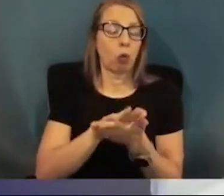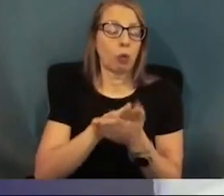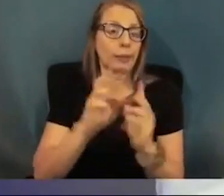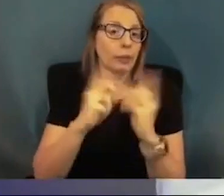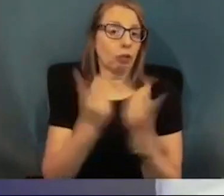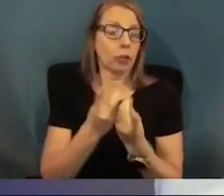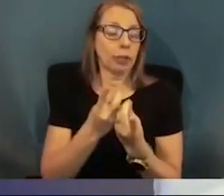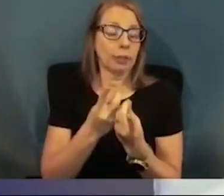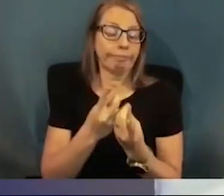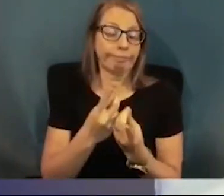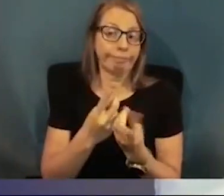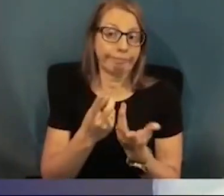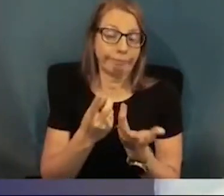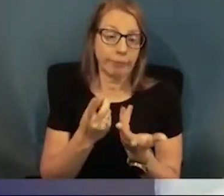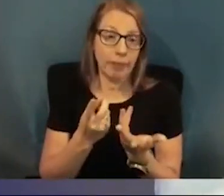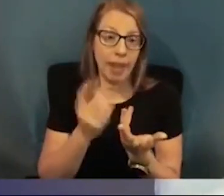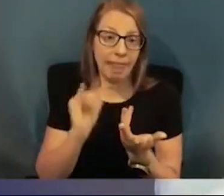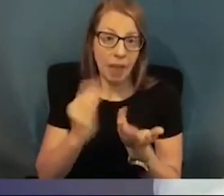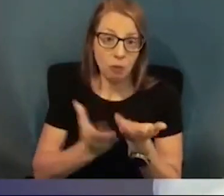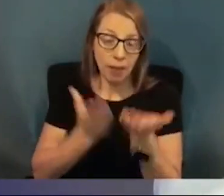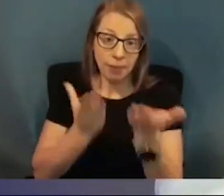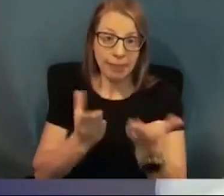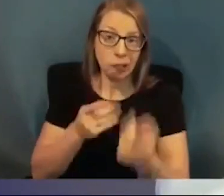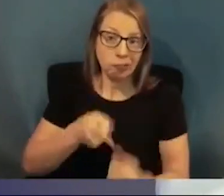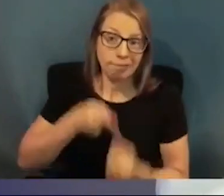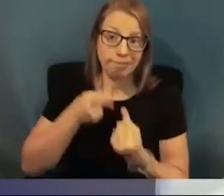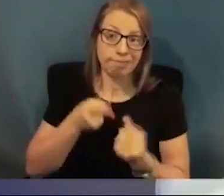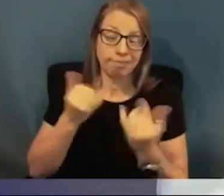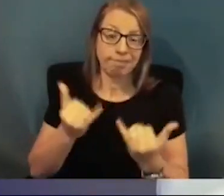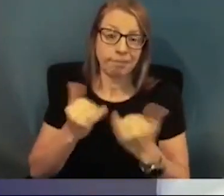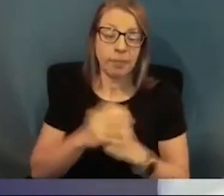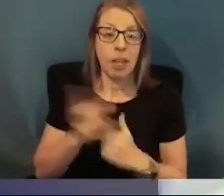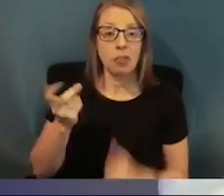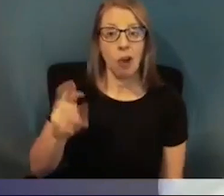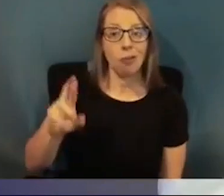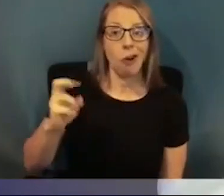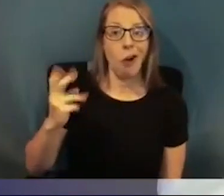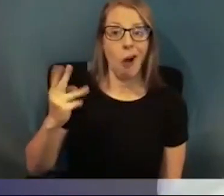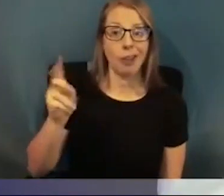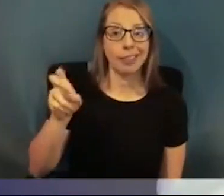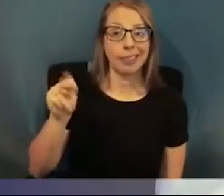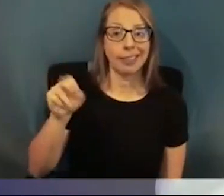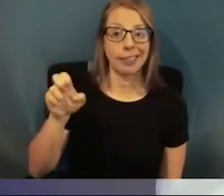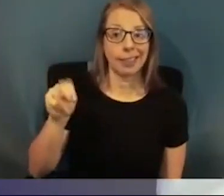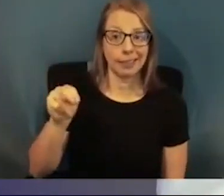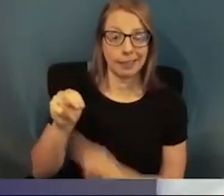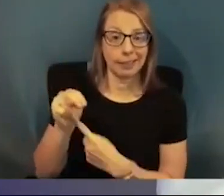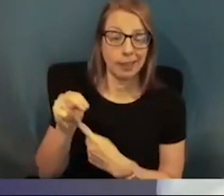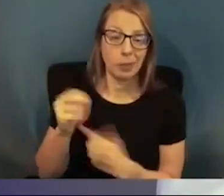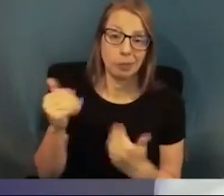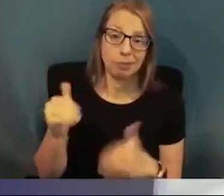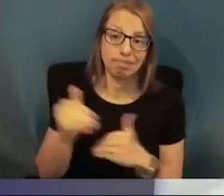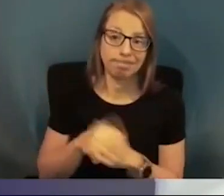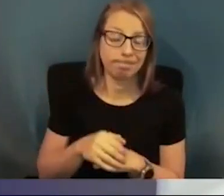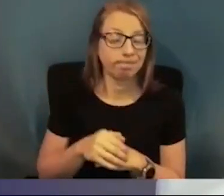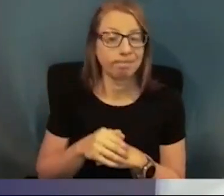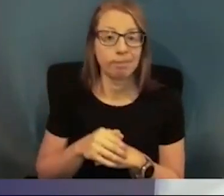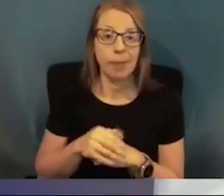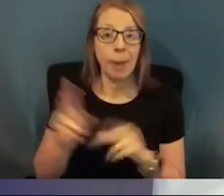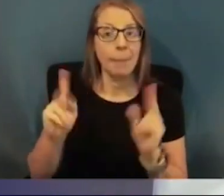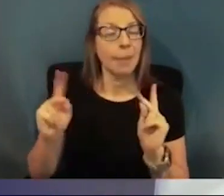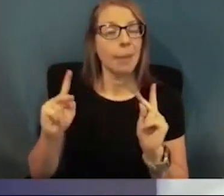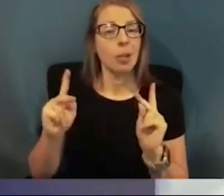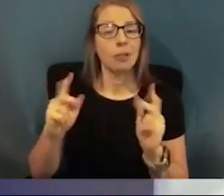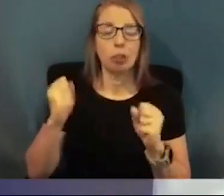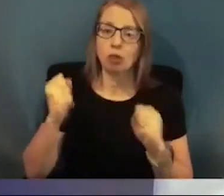now. As Dr. Hawkinson said, the climate is so, in a sense, polarized, or people have strong opinions